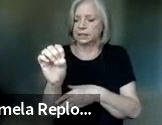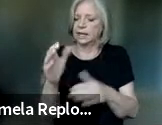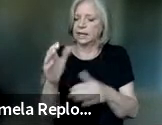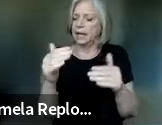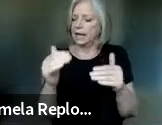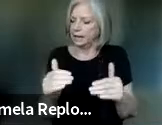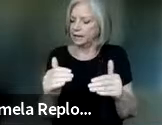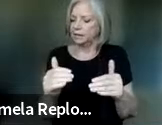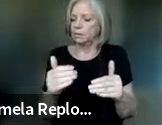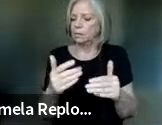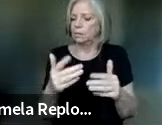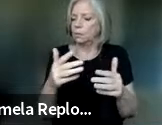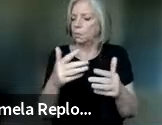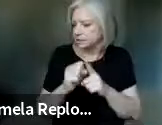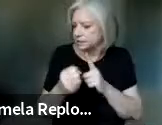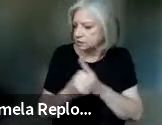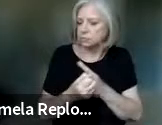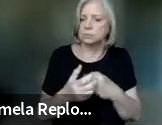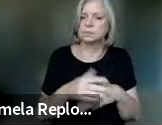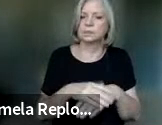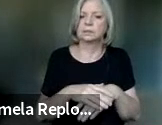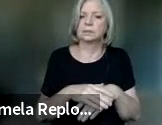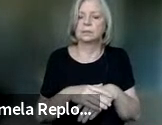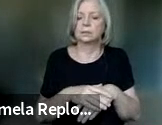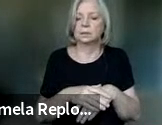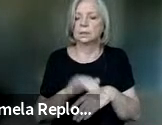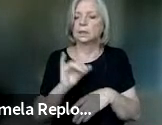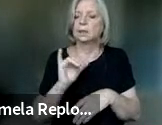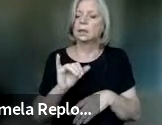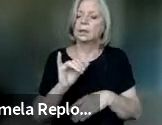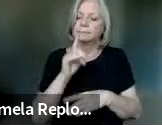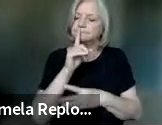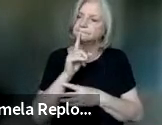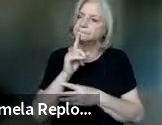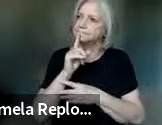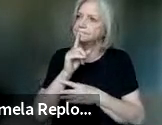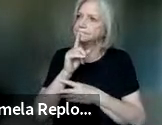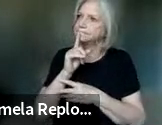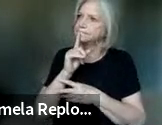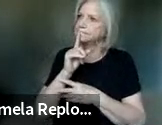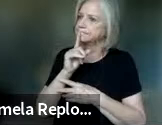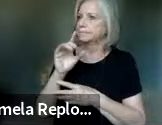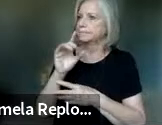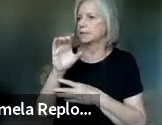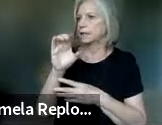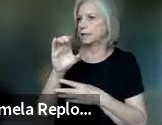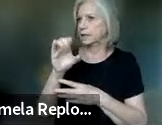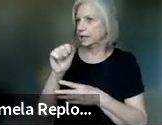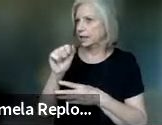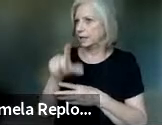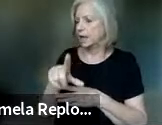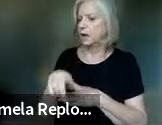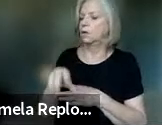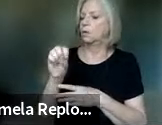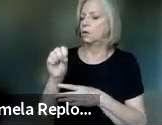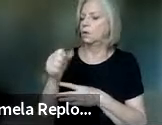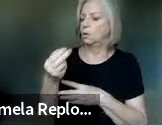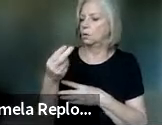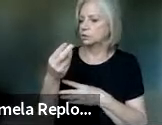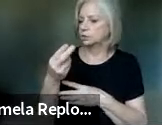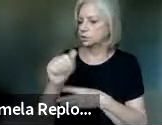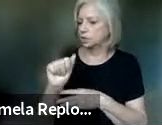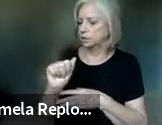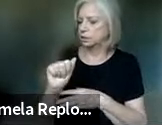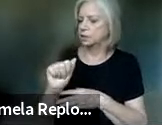what Cal OSHA is requiring employers to do, is to know the vaccination status of